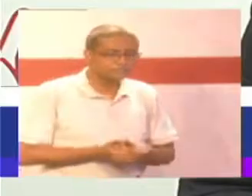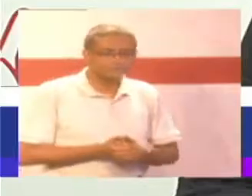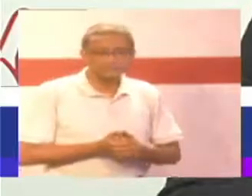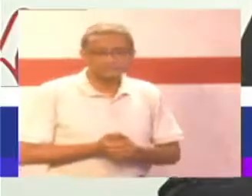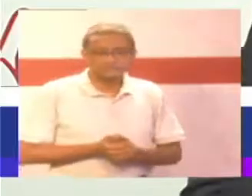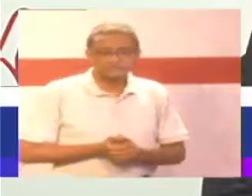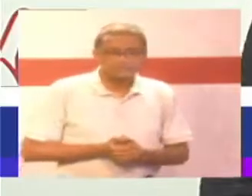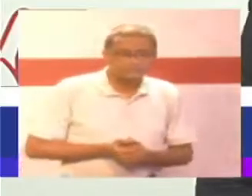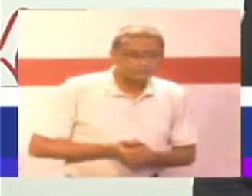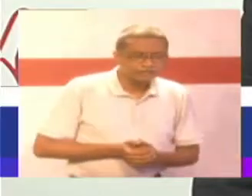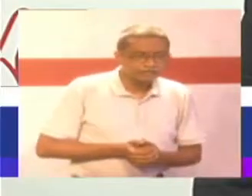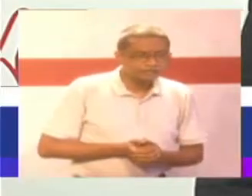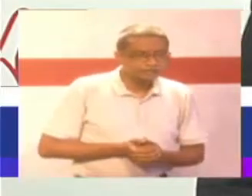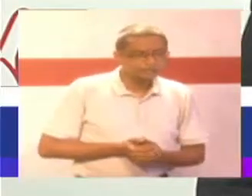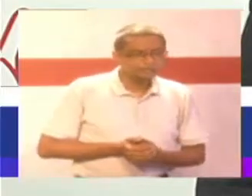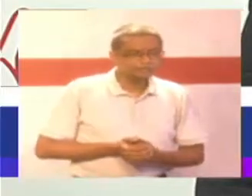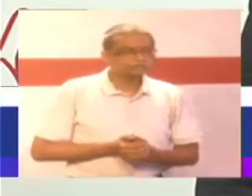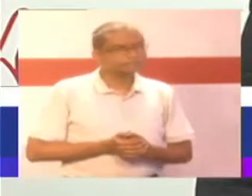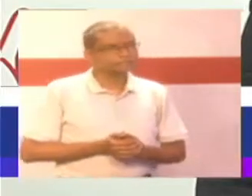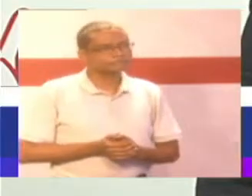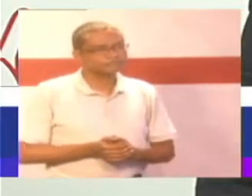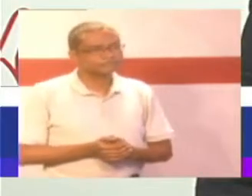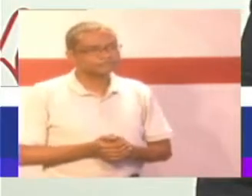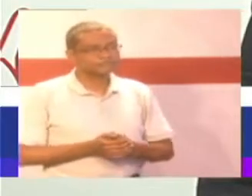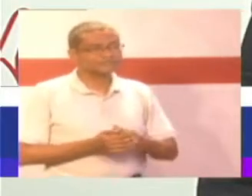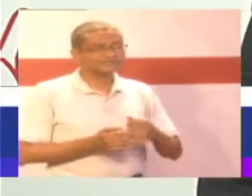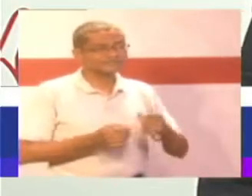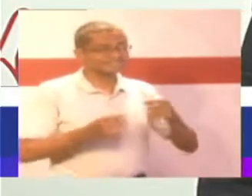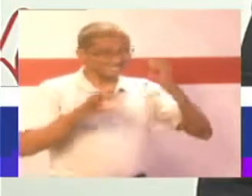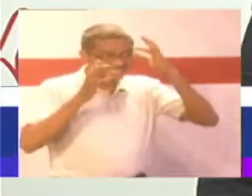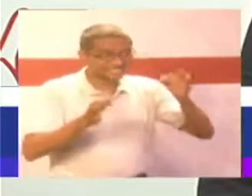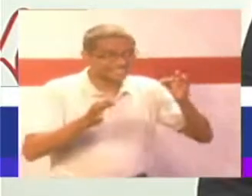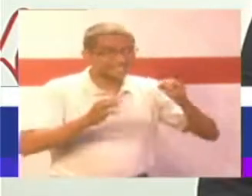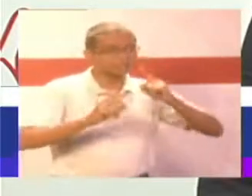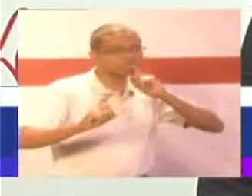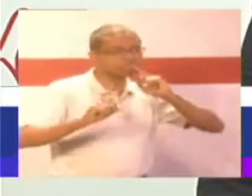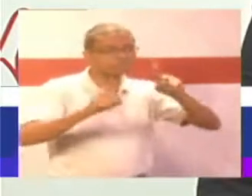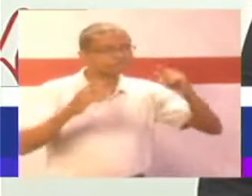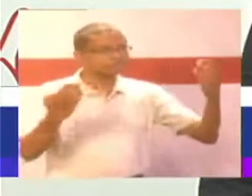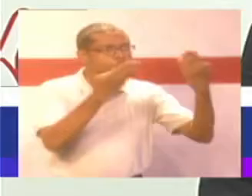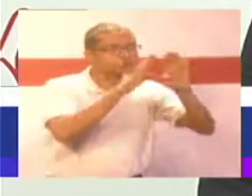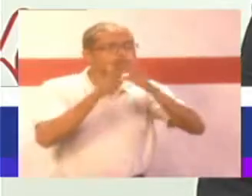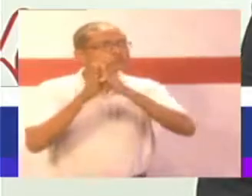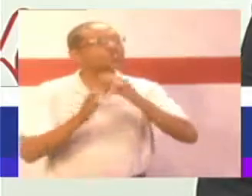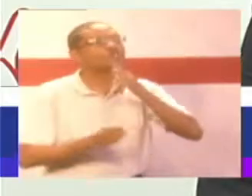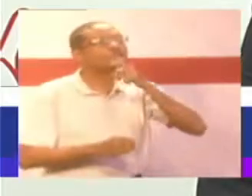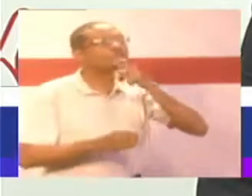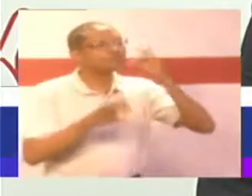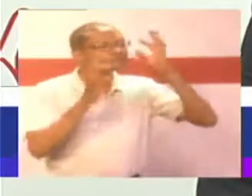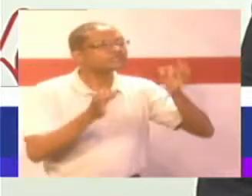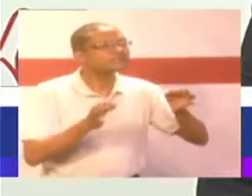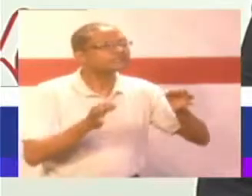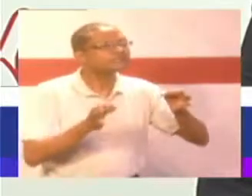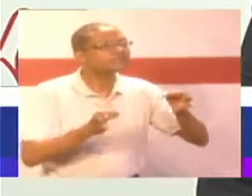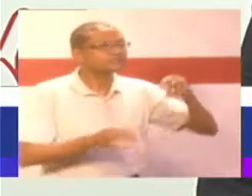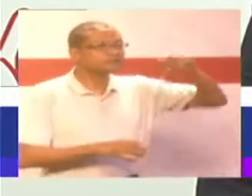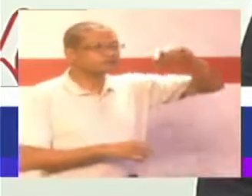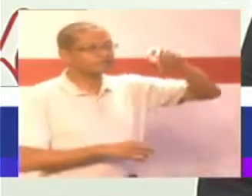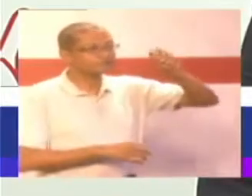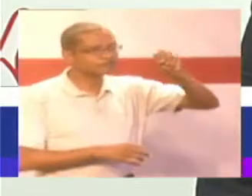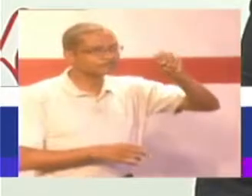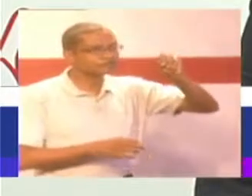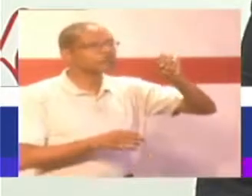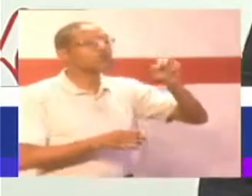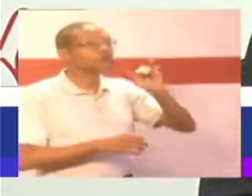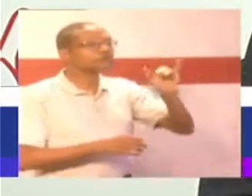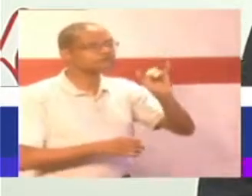restriction and relaxation of measures, is a policy decision that is taken by the Honorable Prime Minister and members of his cabinet.